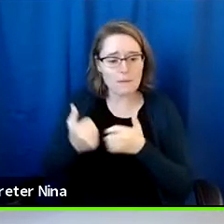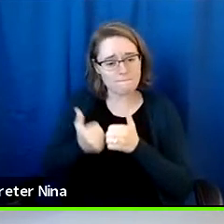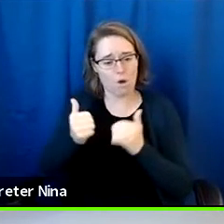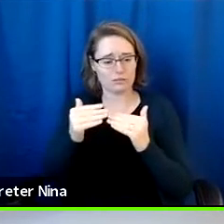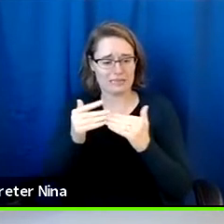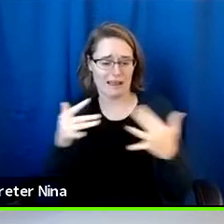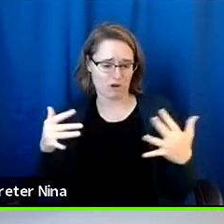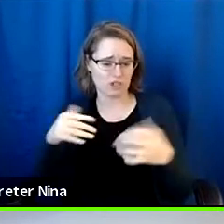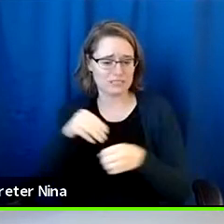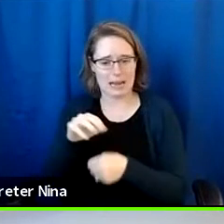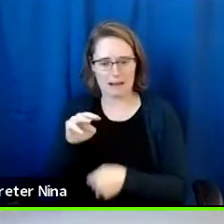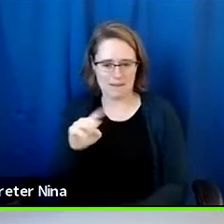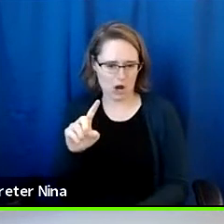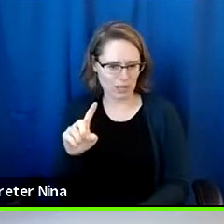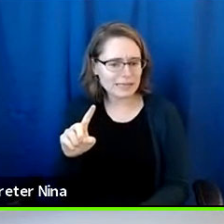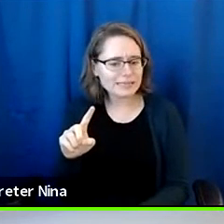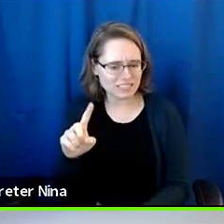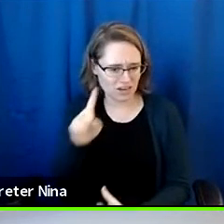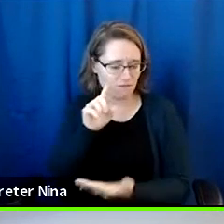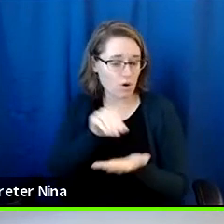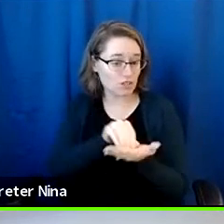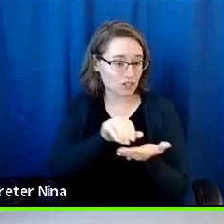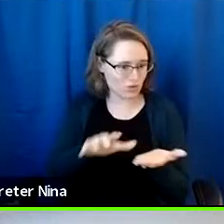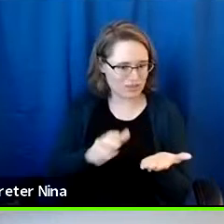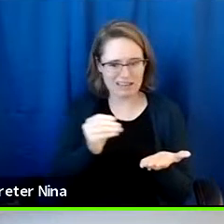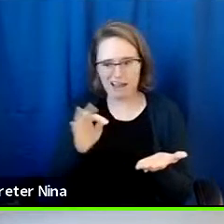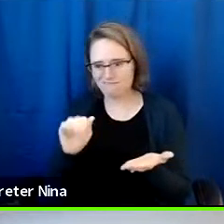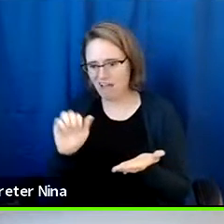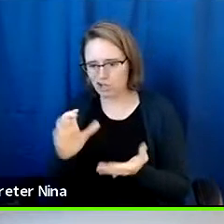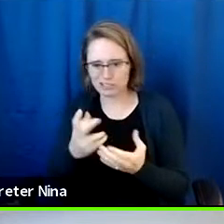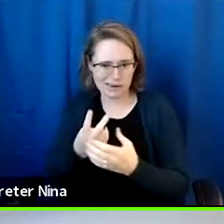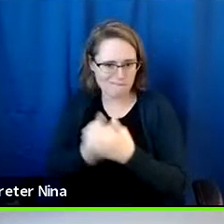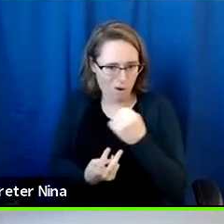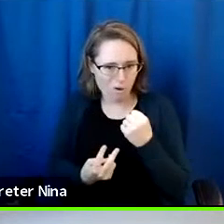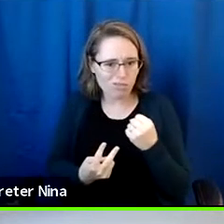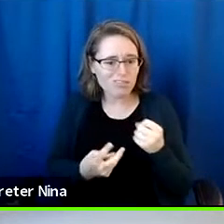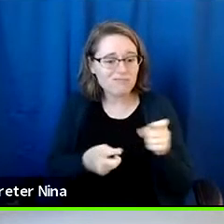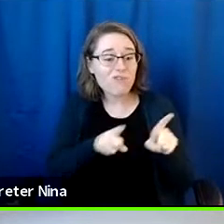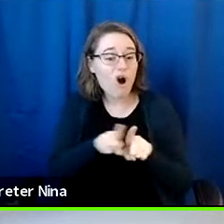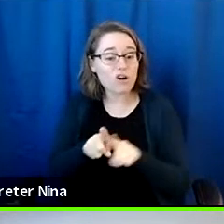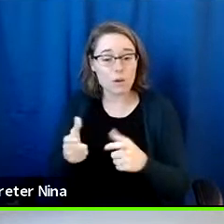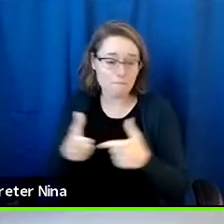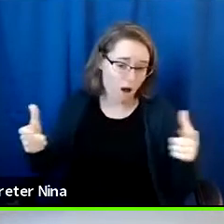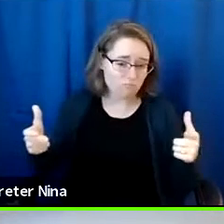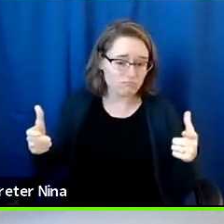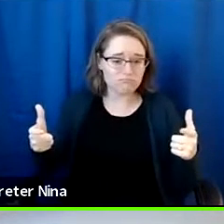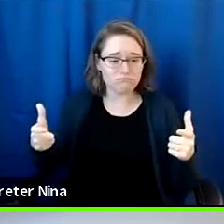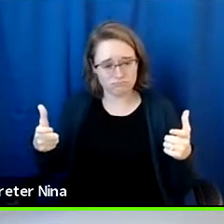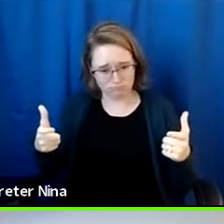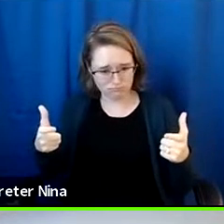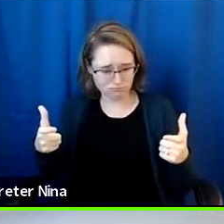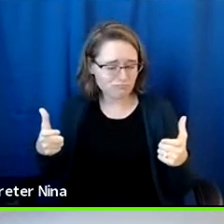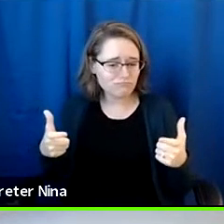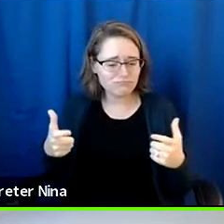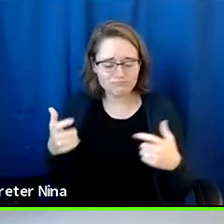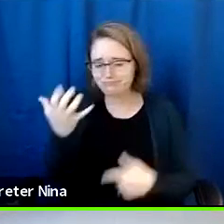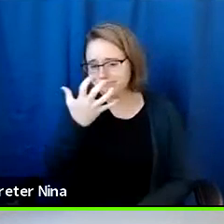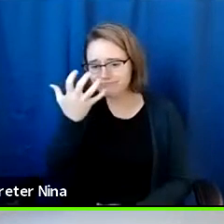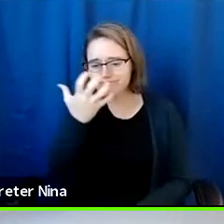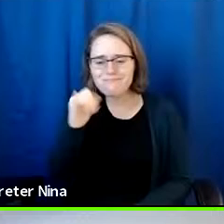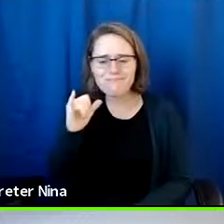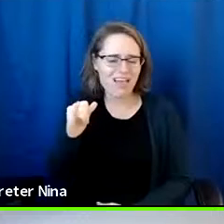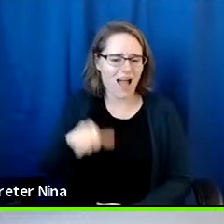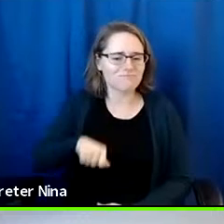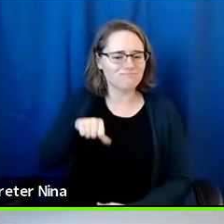Maryland in terms of students and faculty, and also one of the largest, and still is. And that continues to